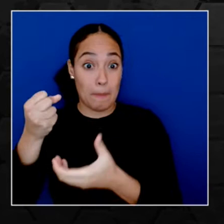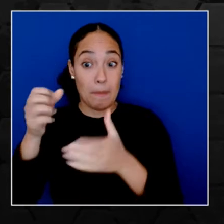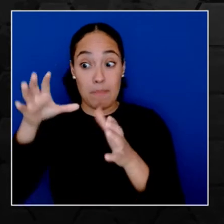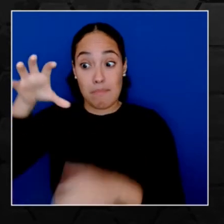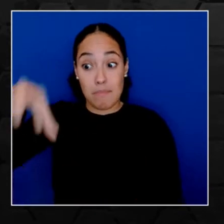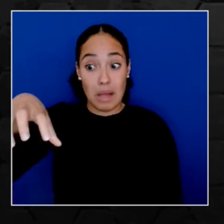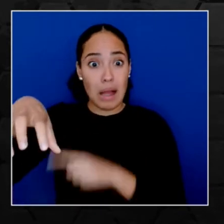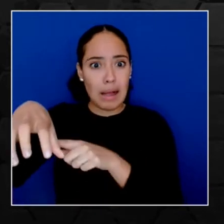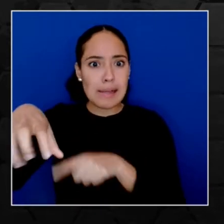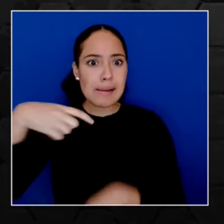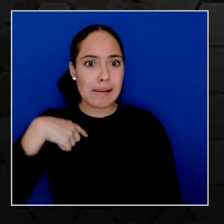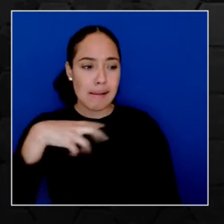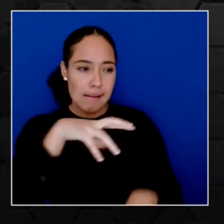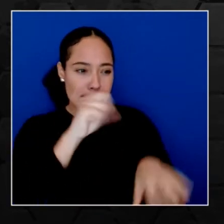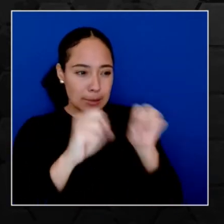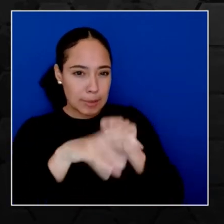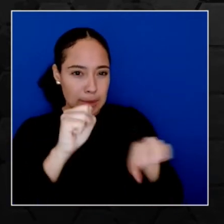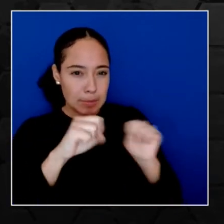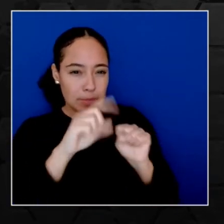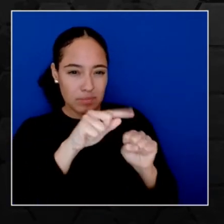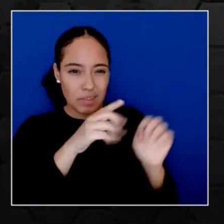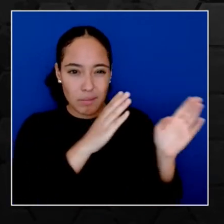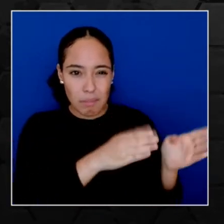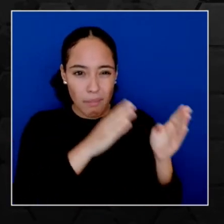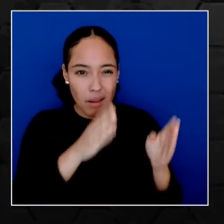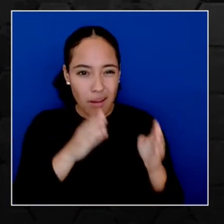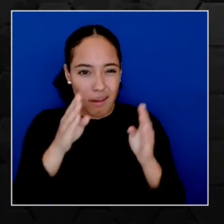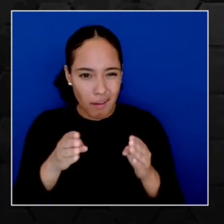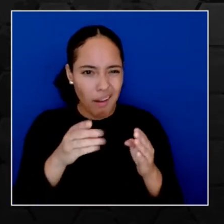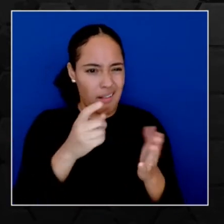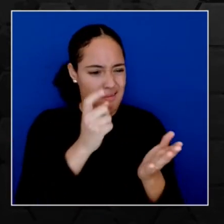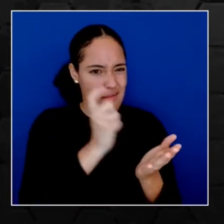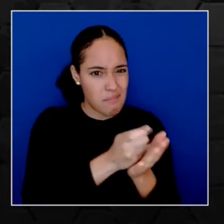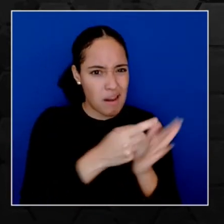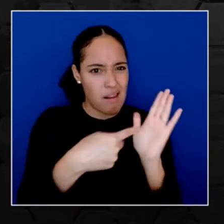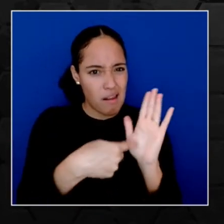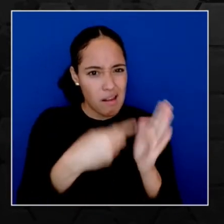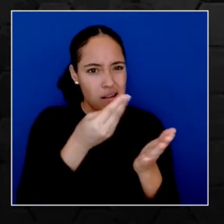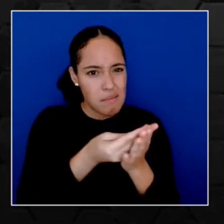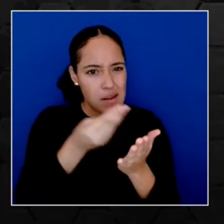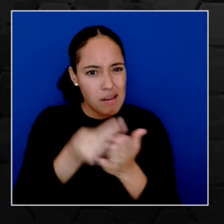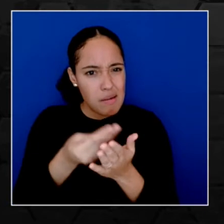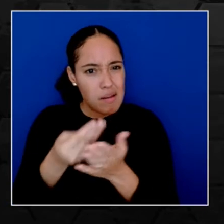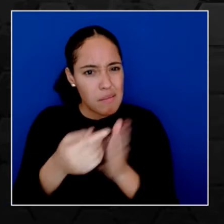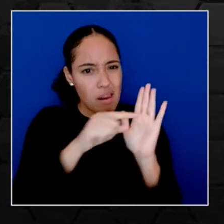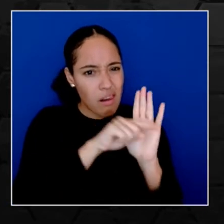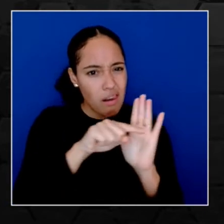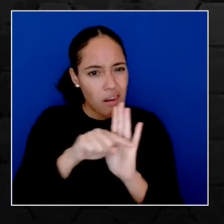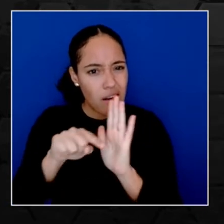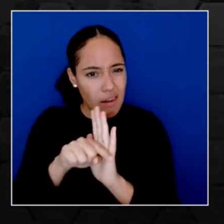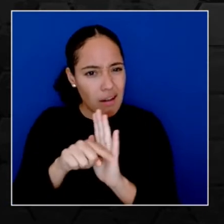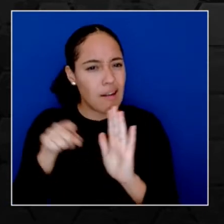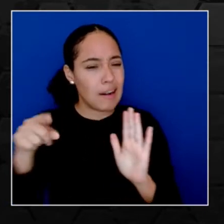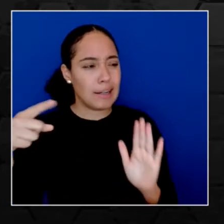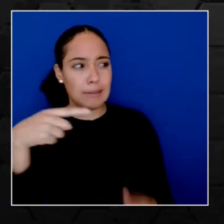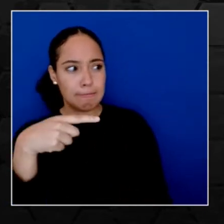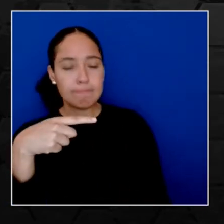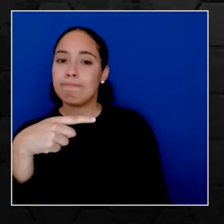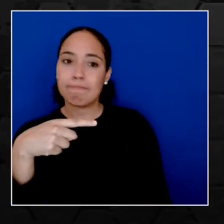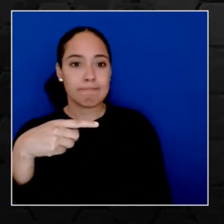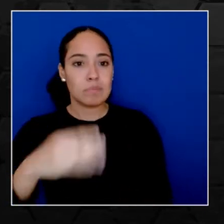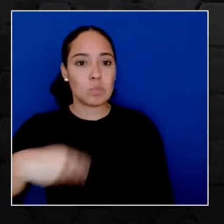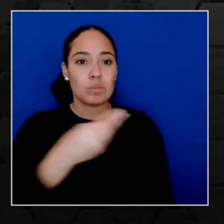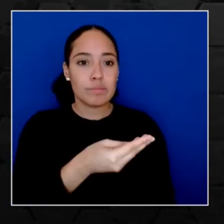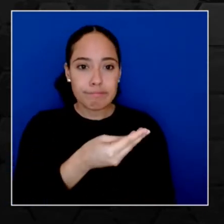amount. Is it you? And this is done in order to verify the authenticity of the transaction so as to prevent any fraud. That is